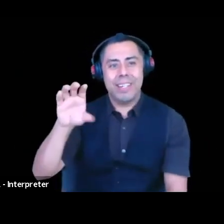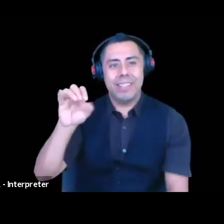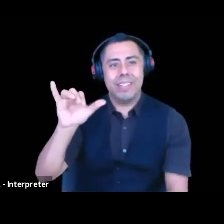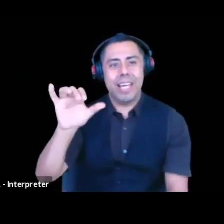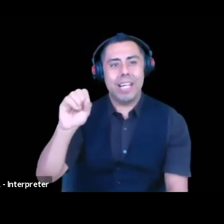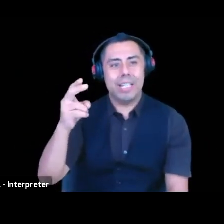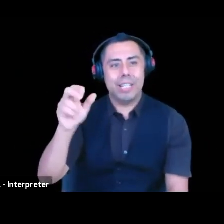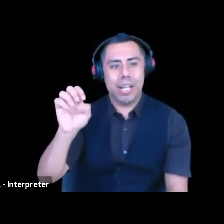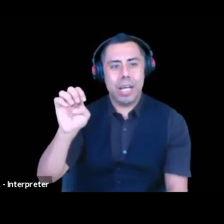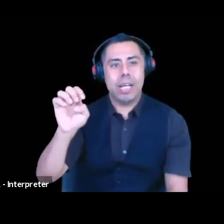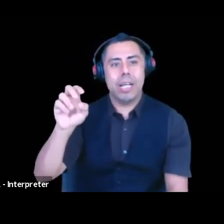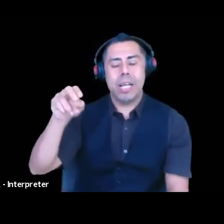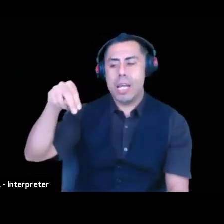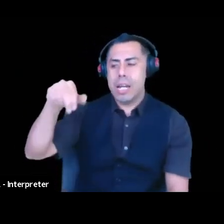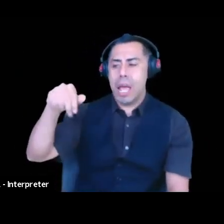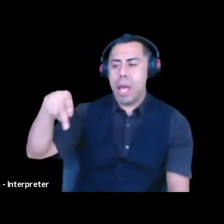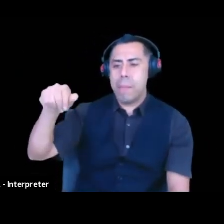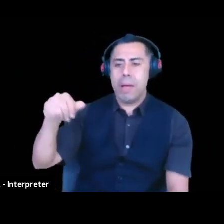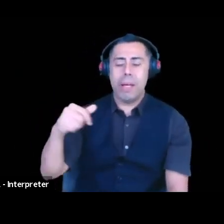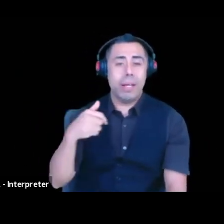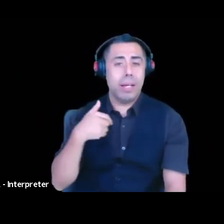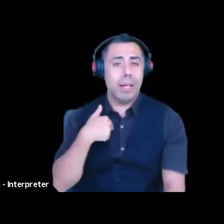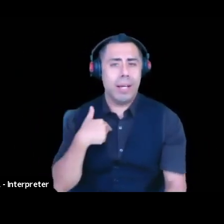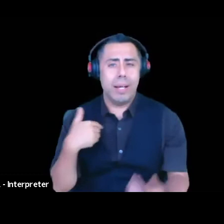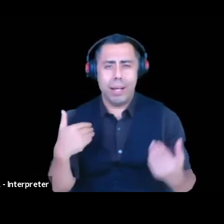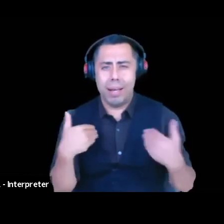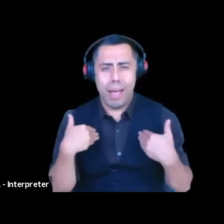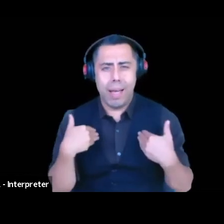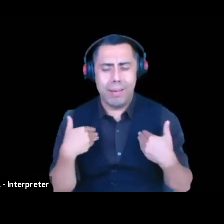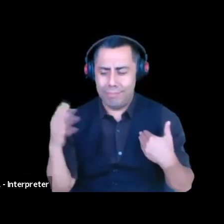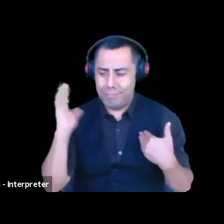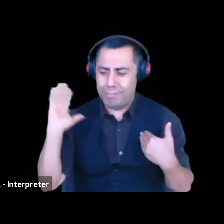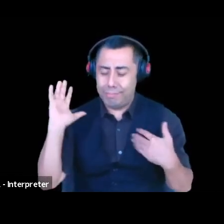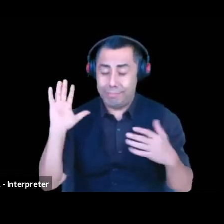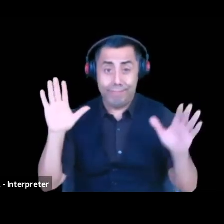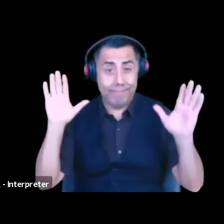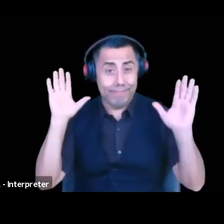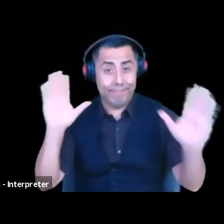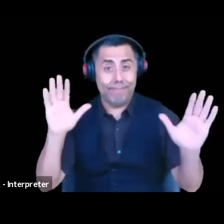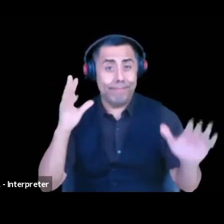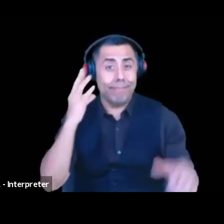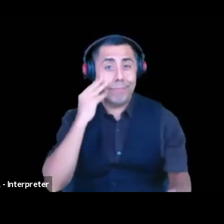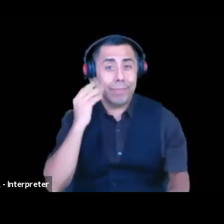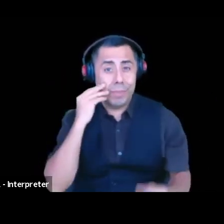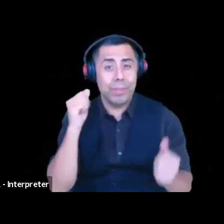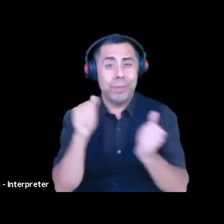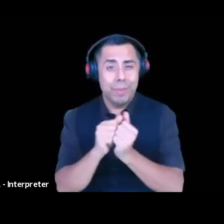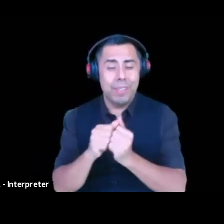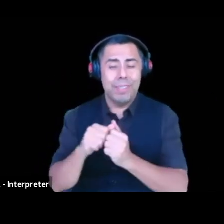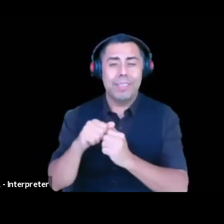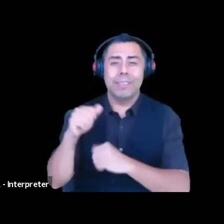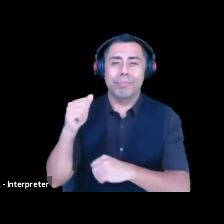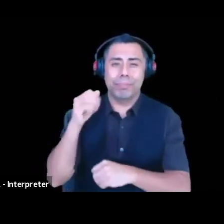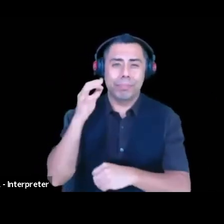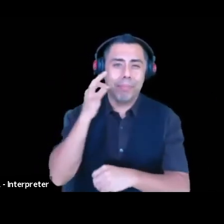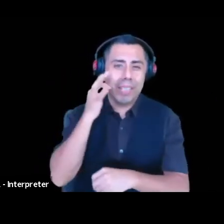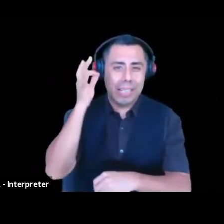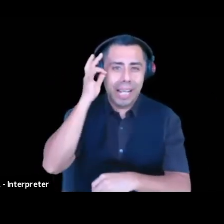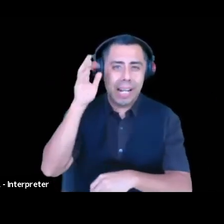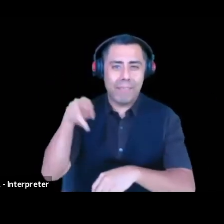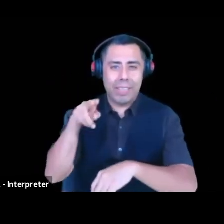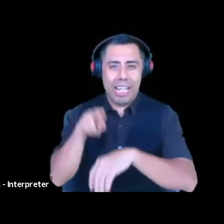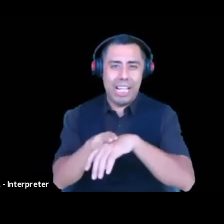I had a really excellent experience with Native Nation, and it wouldn't have been possible